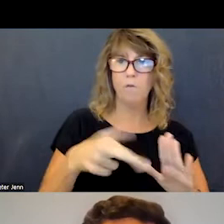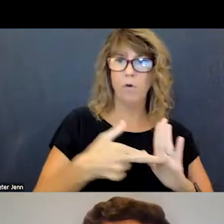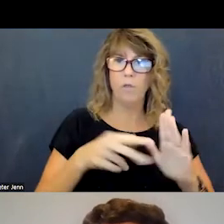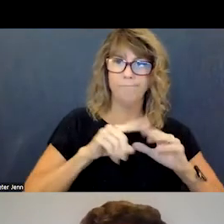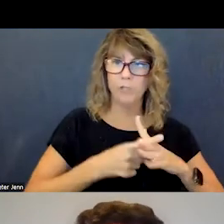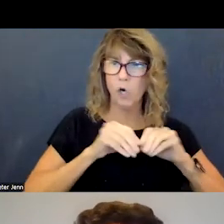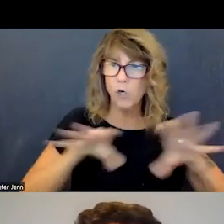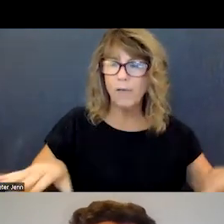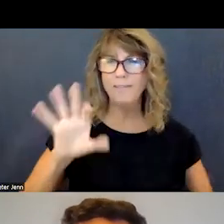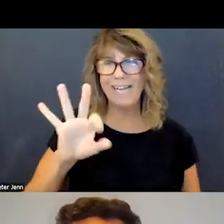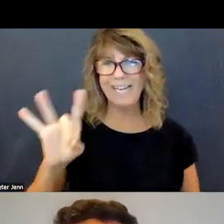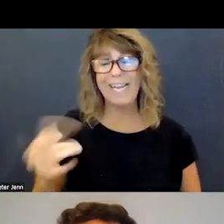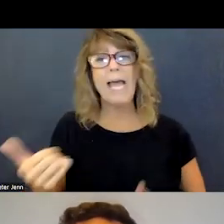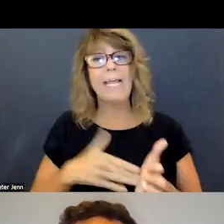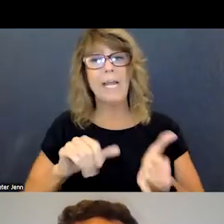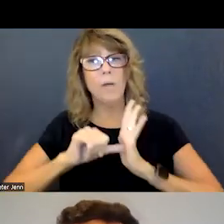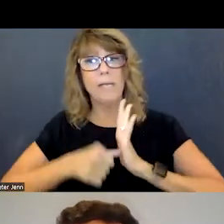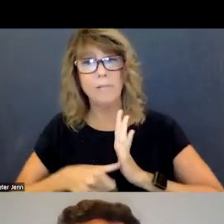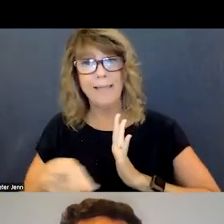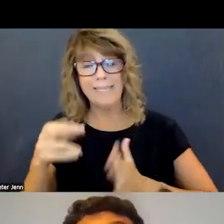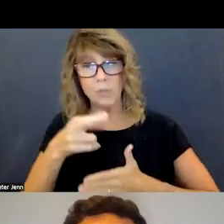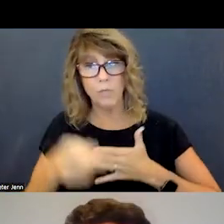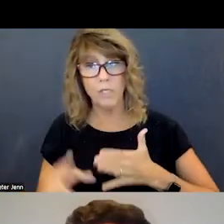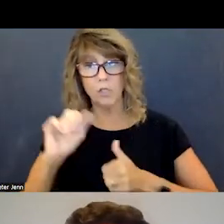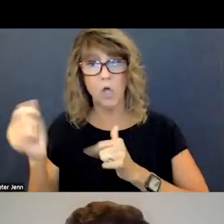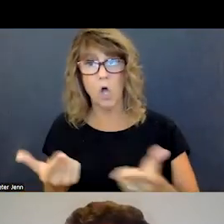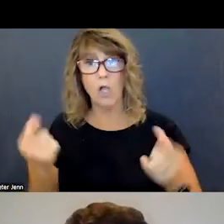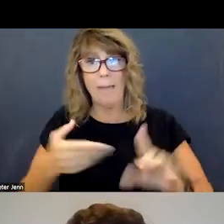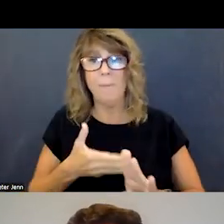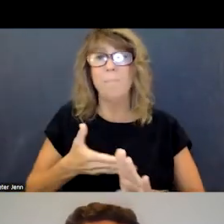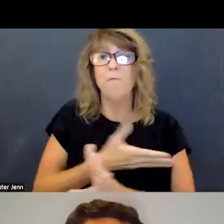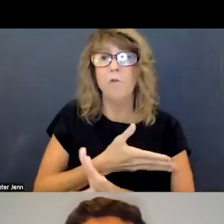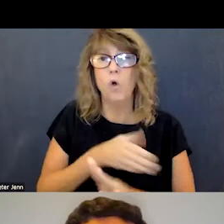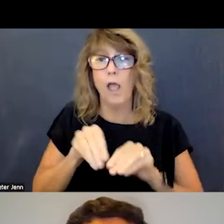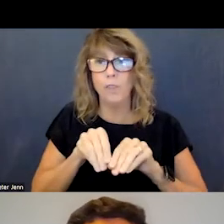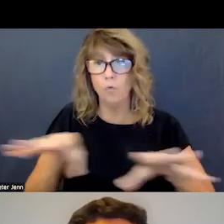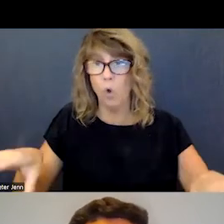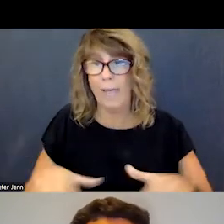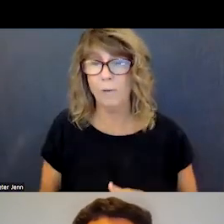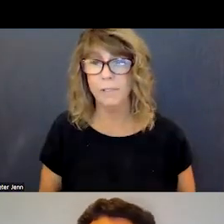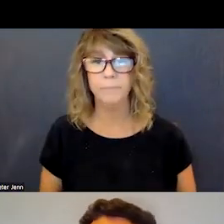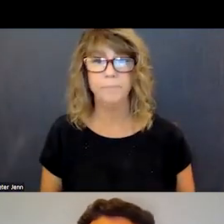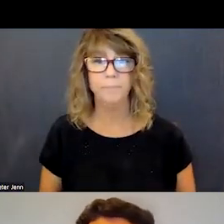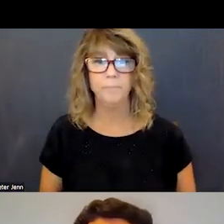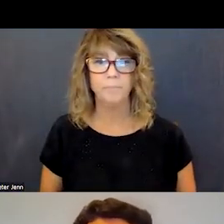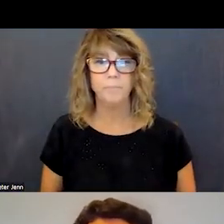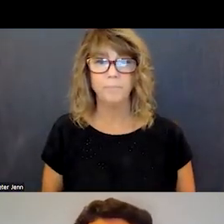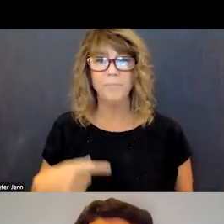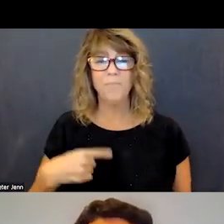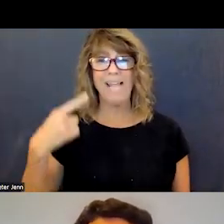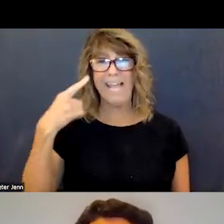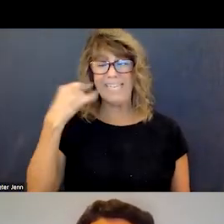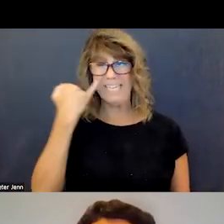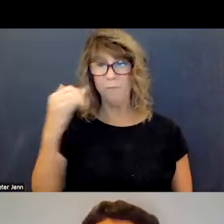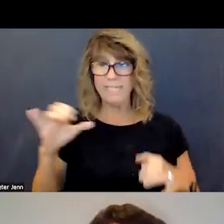again, I want to highlight the fact that these results all occurred prior to the rollout. So, you know, I think if we did the